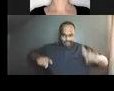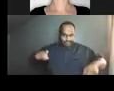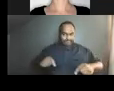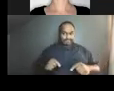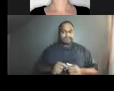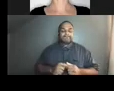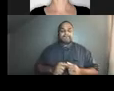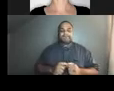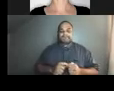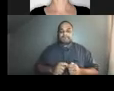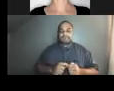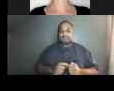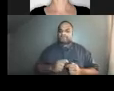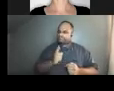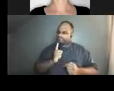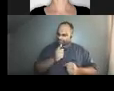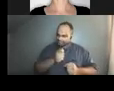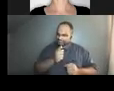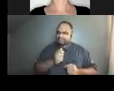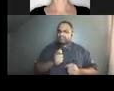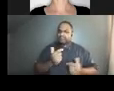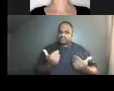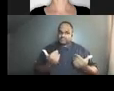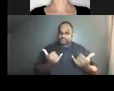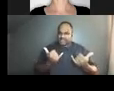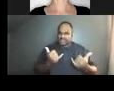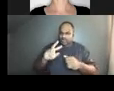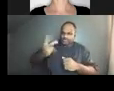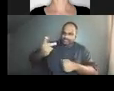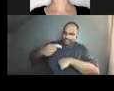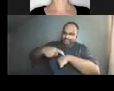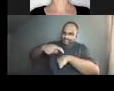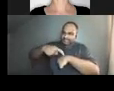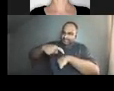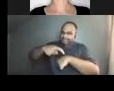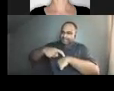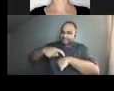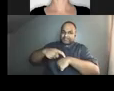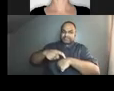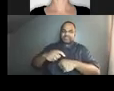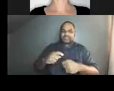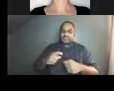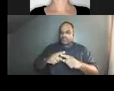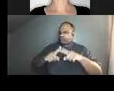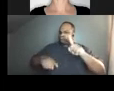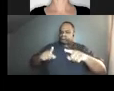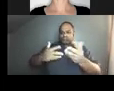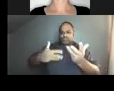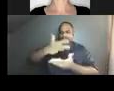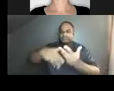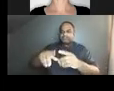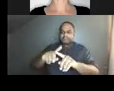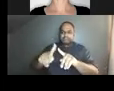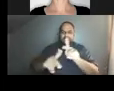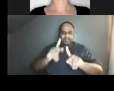several, we now conduct it for the second time for various audiences, for mixed audiences, and it